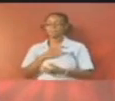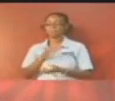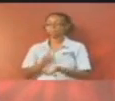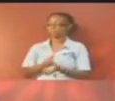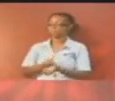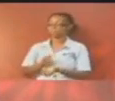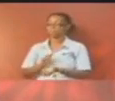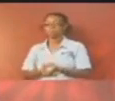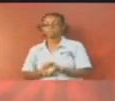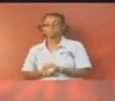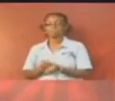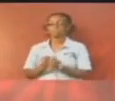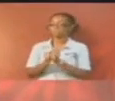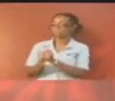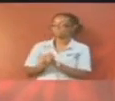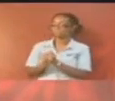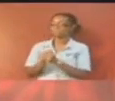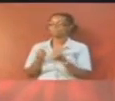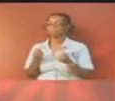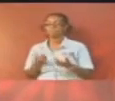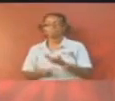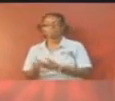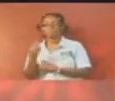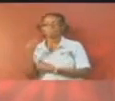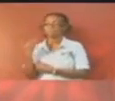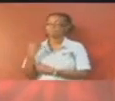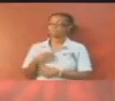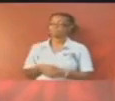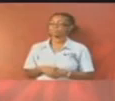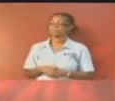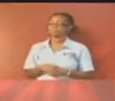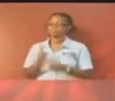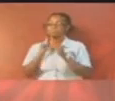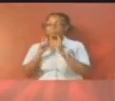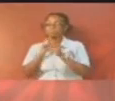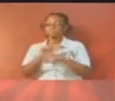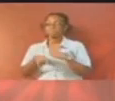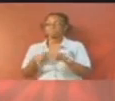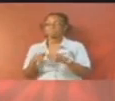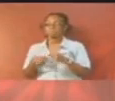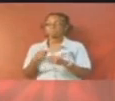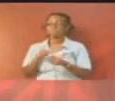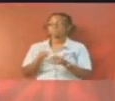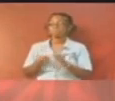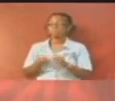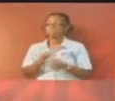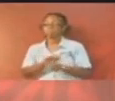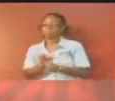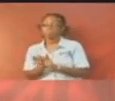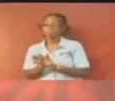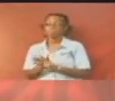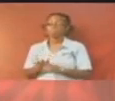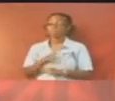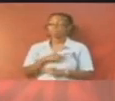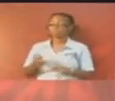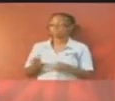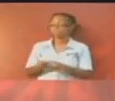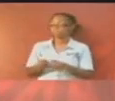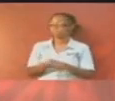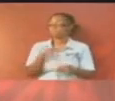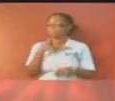the epidemiologic update and give a little bit of the background of what was also being done while these figures were